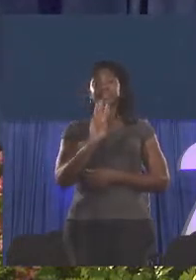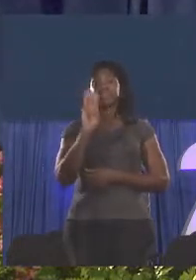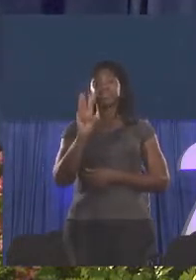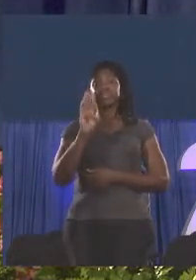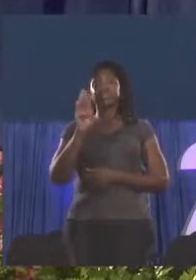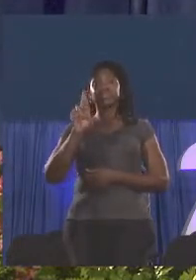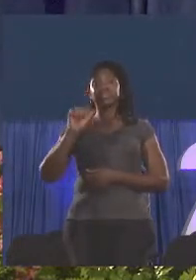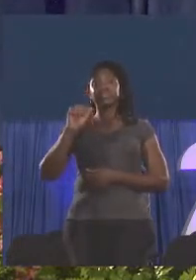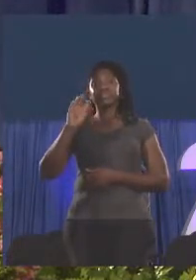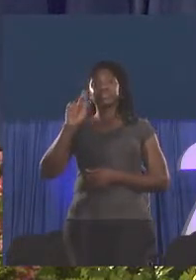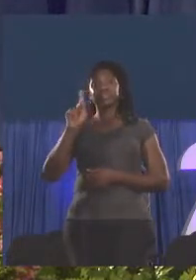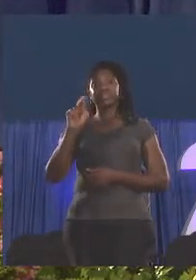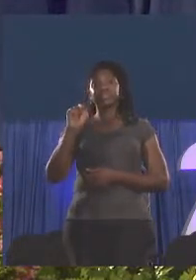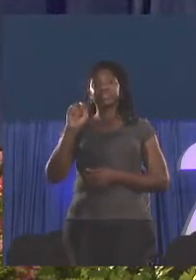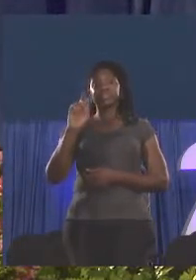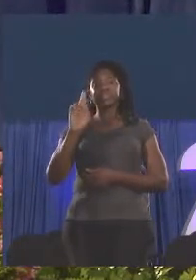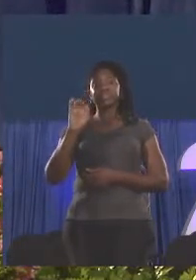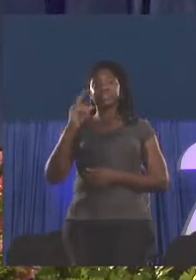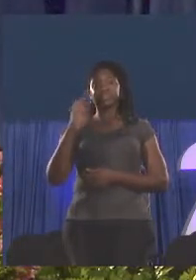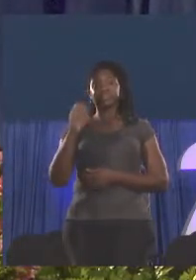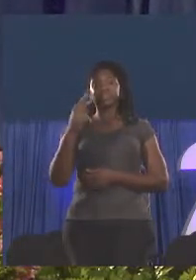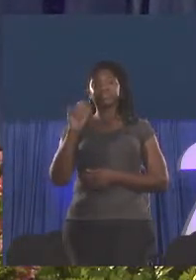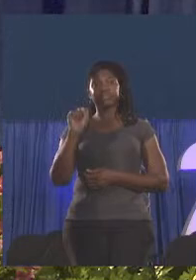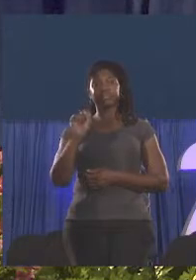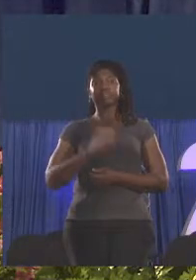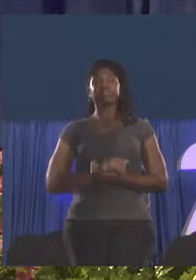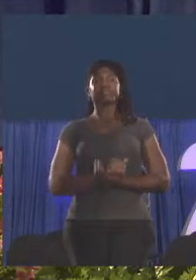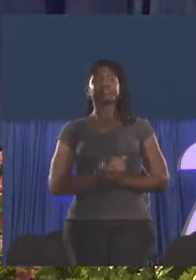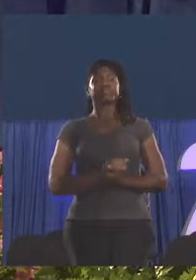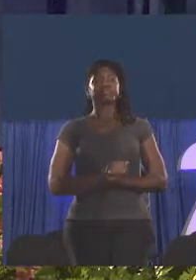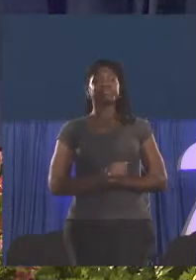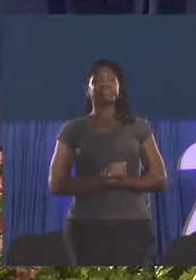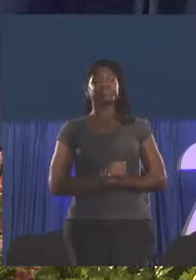Brackenridge Dance Alumni Scholarship.